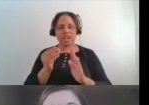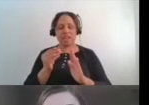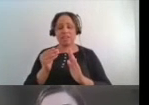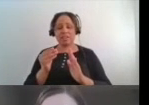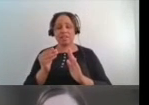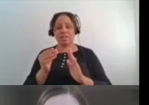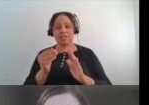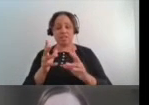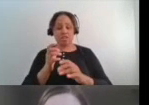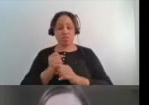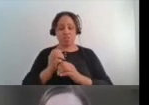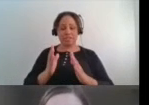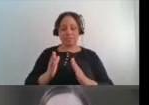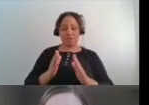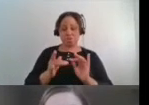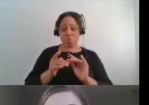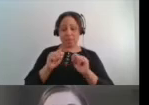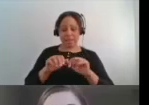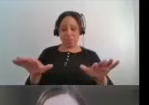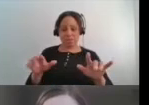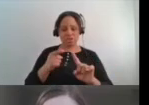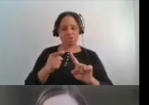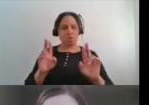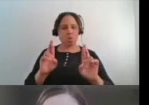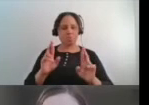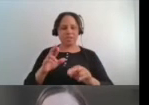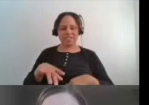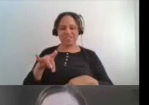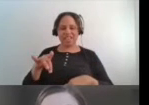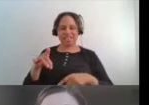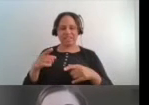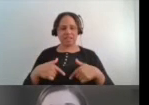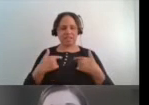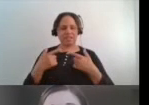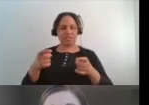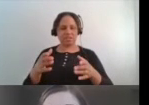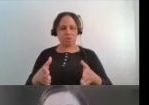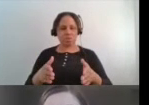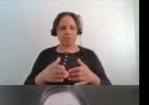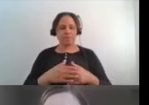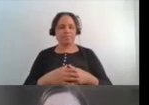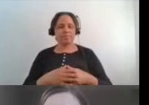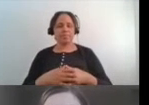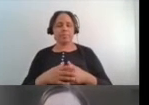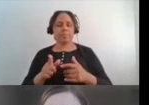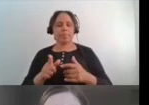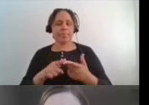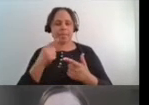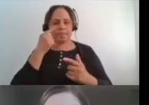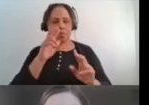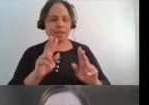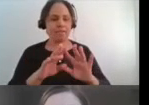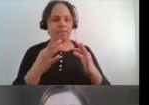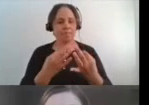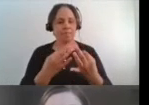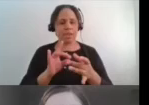hopefully find a living donor, because that is the best route for transplant. And then so for family of donors,